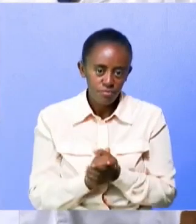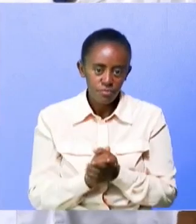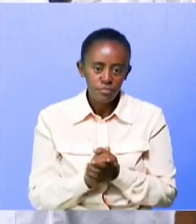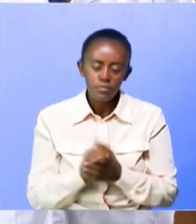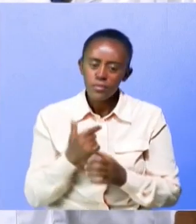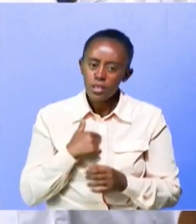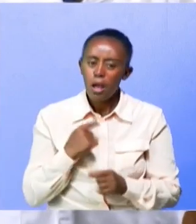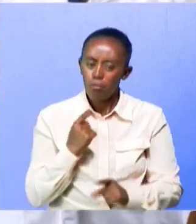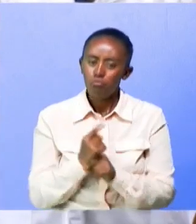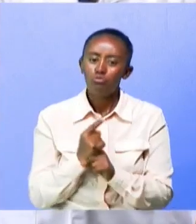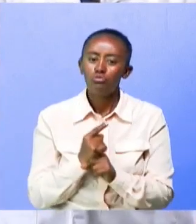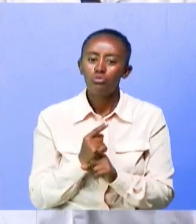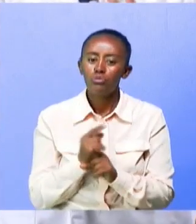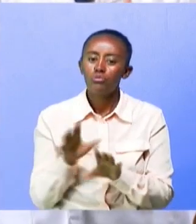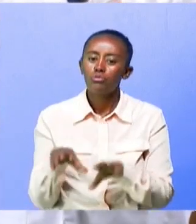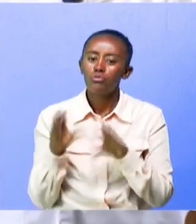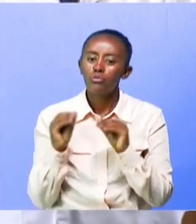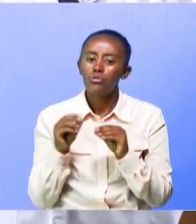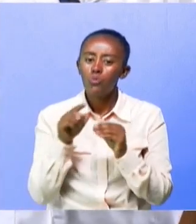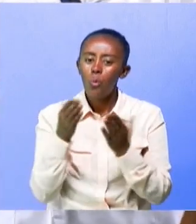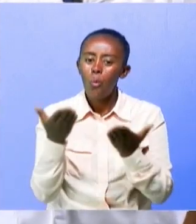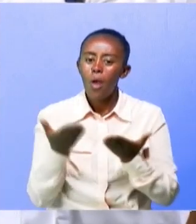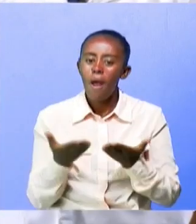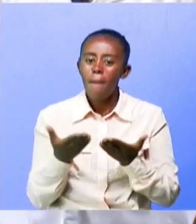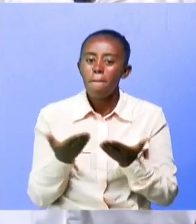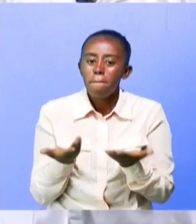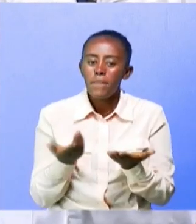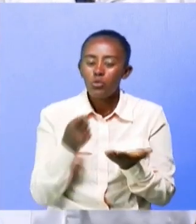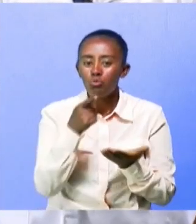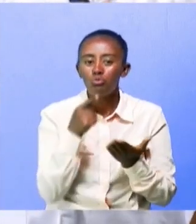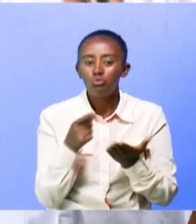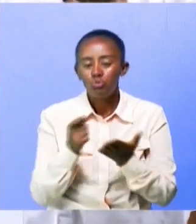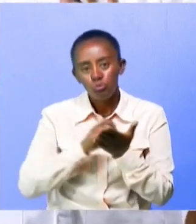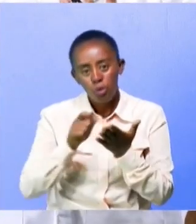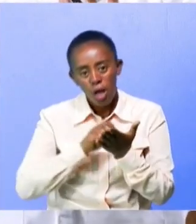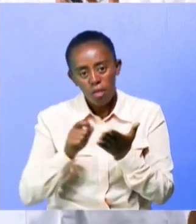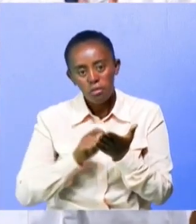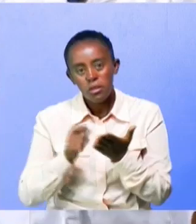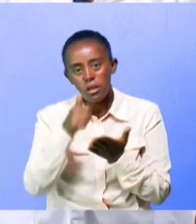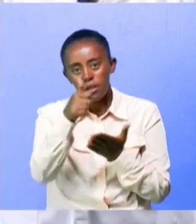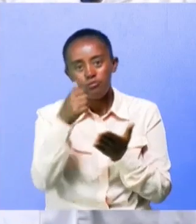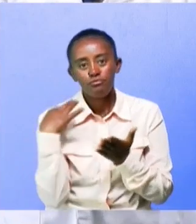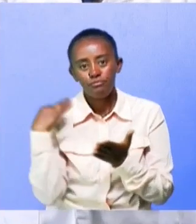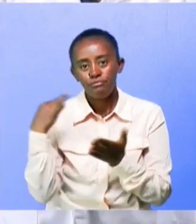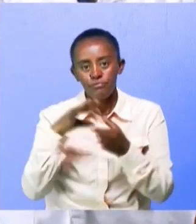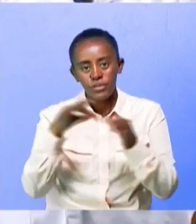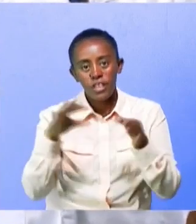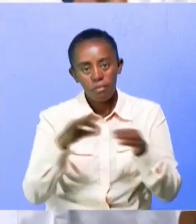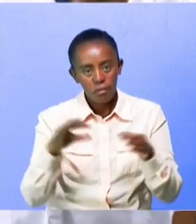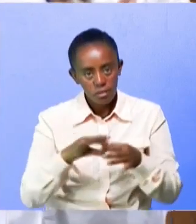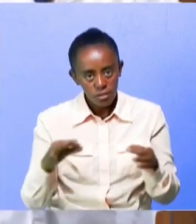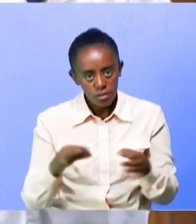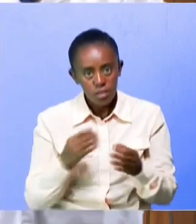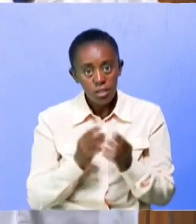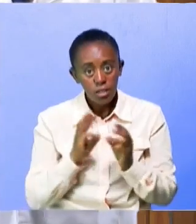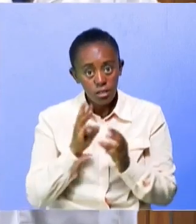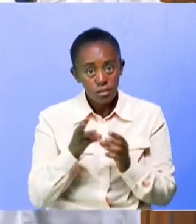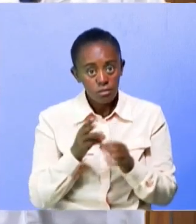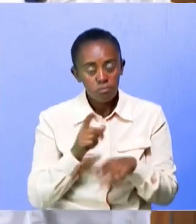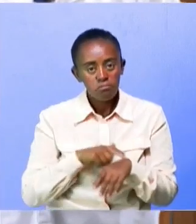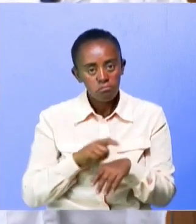sure, students, you are welcome to write some of your sentences. And then I will give you